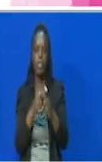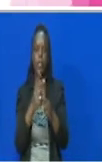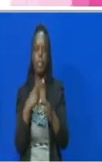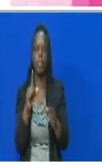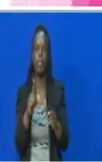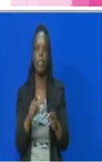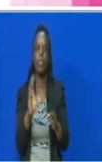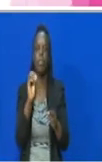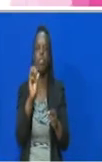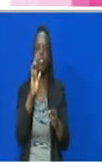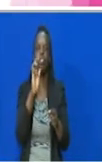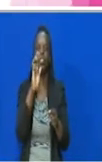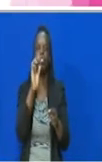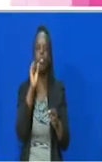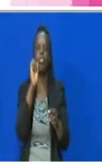as corrosion.